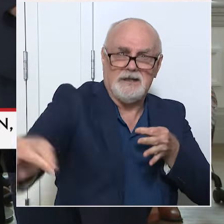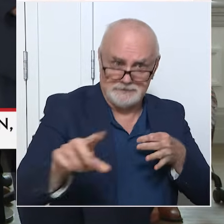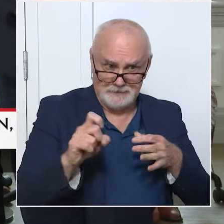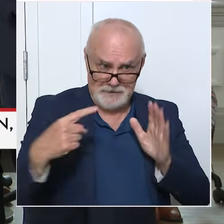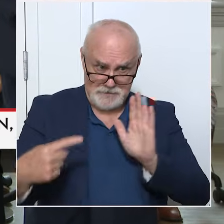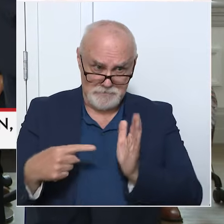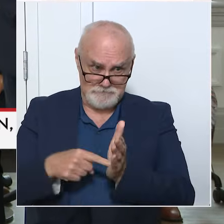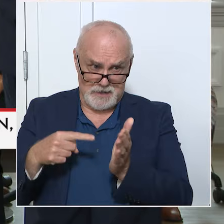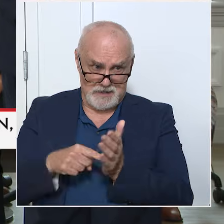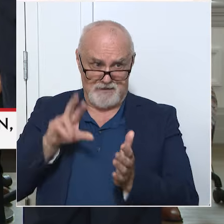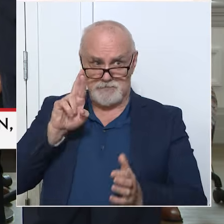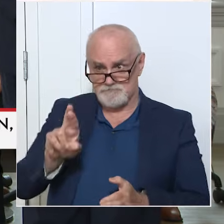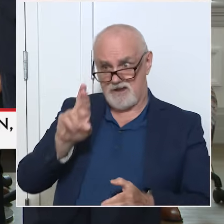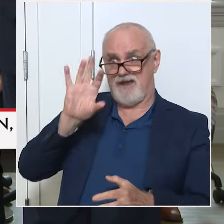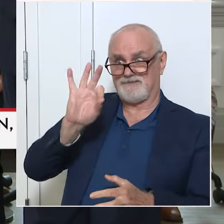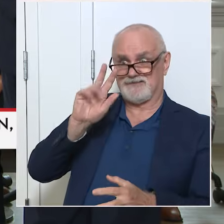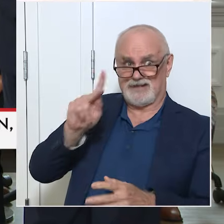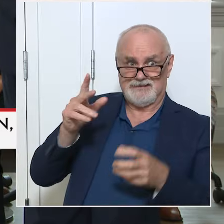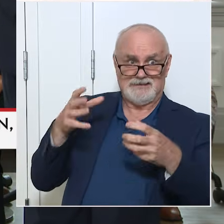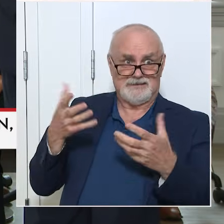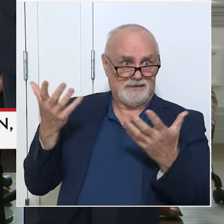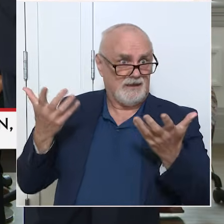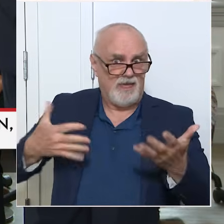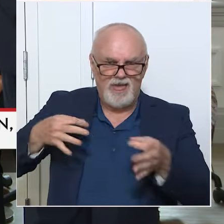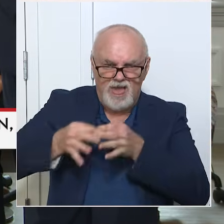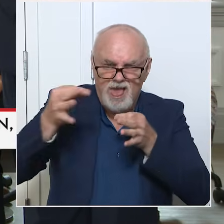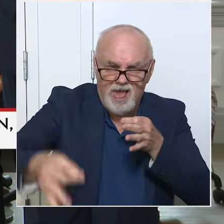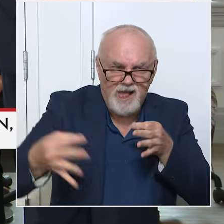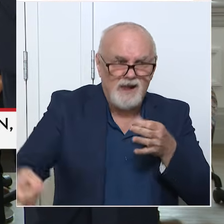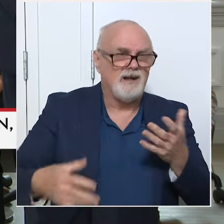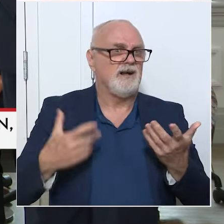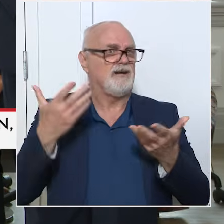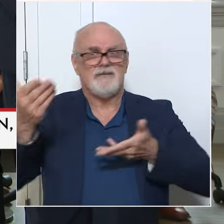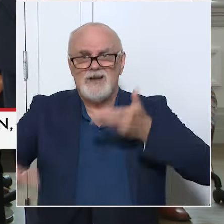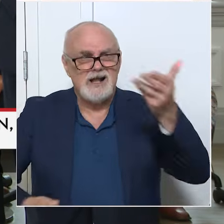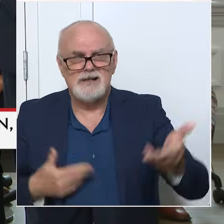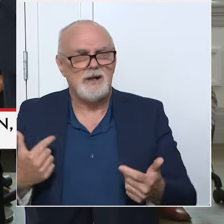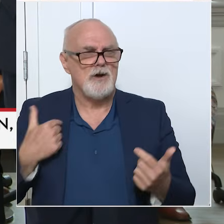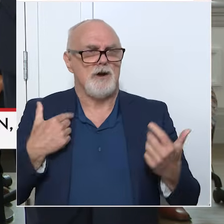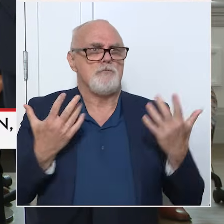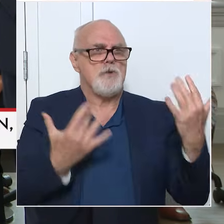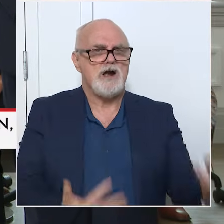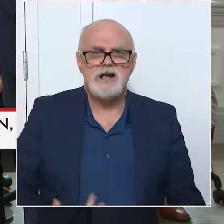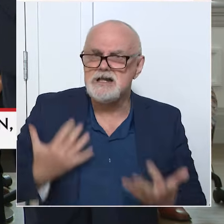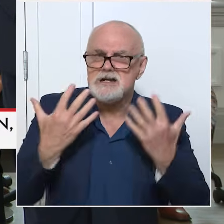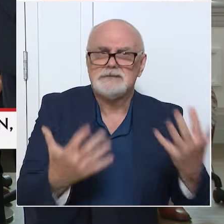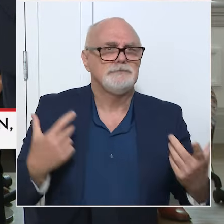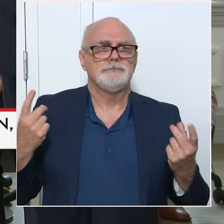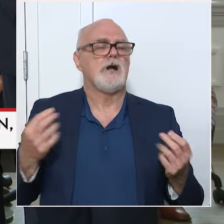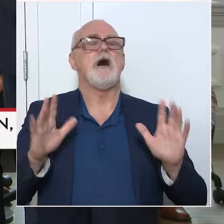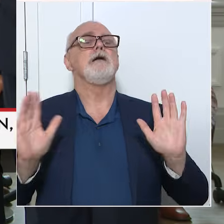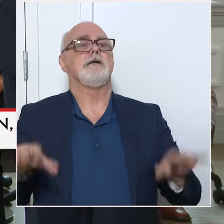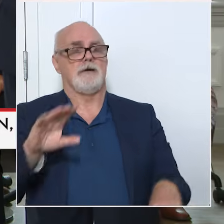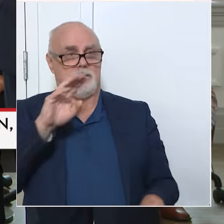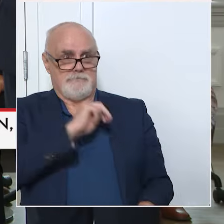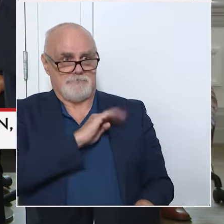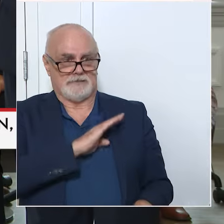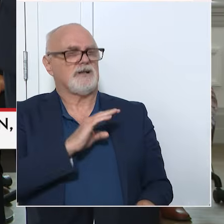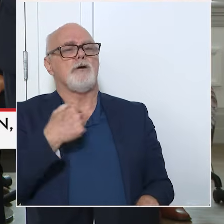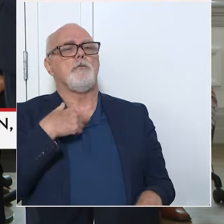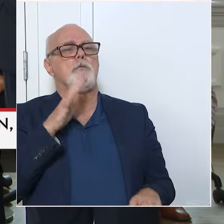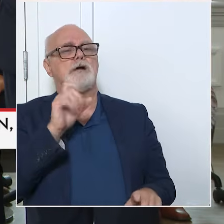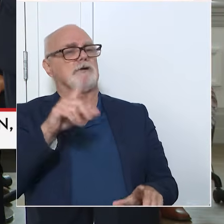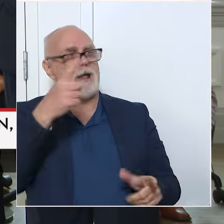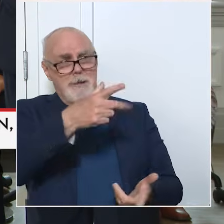the Council Chair Mendelson last week, and he assured us that the delays are what they are. I wanted to ask you what you believe are some